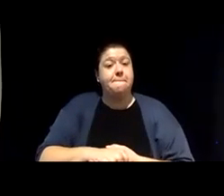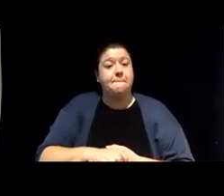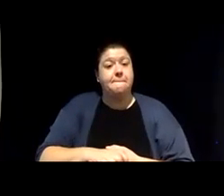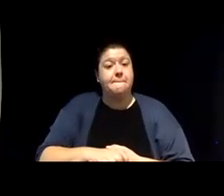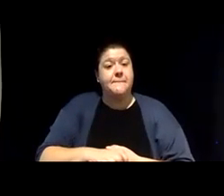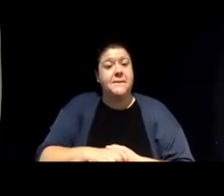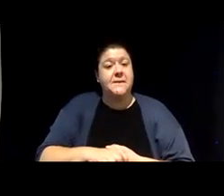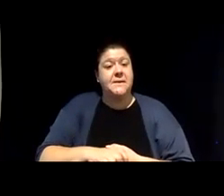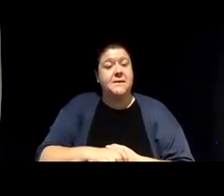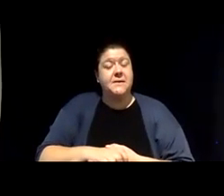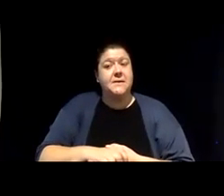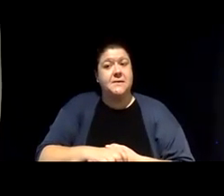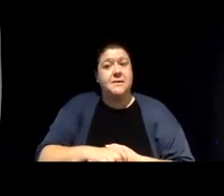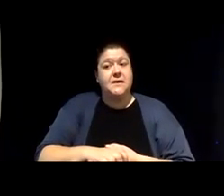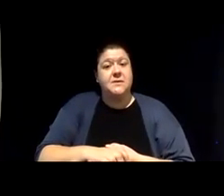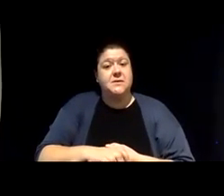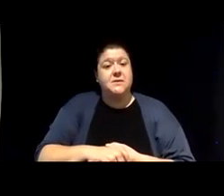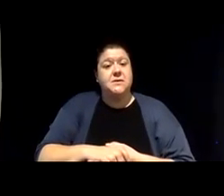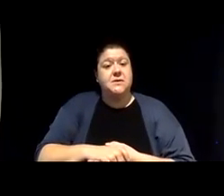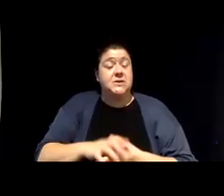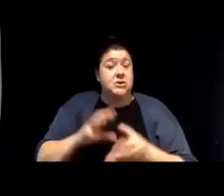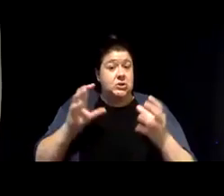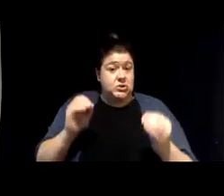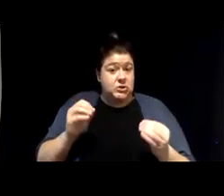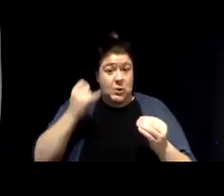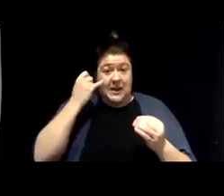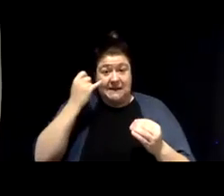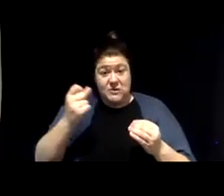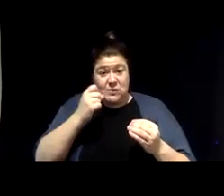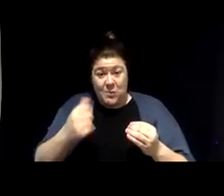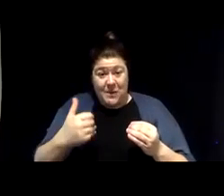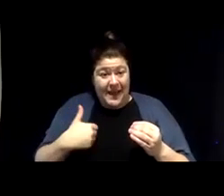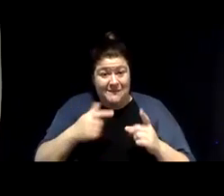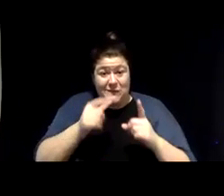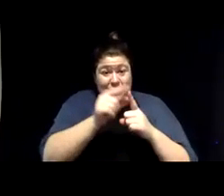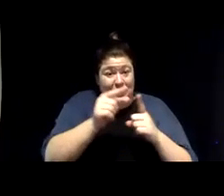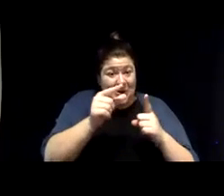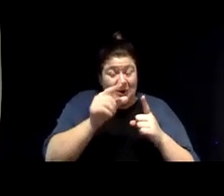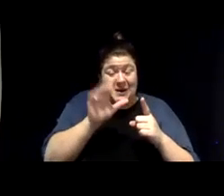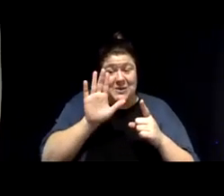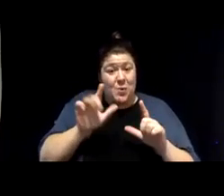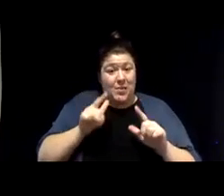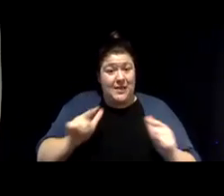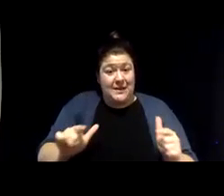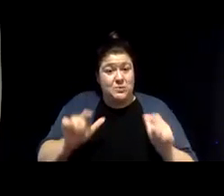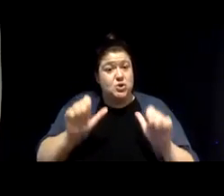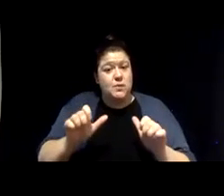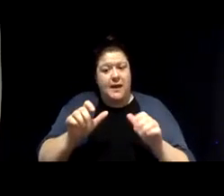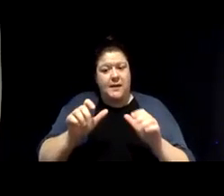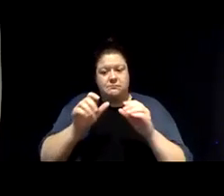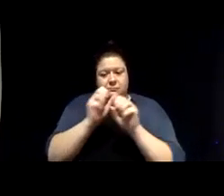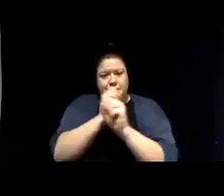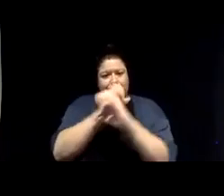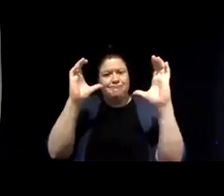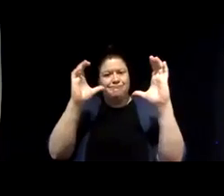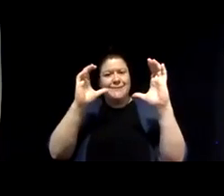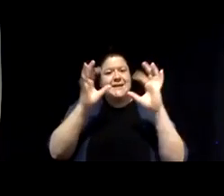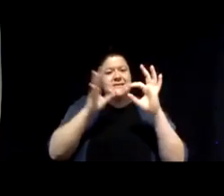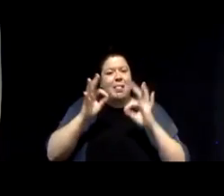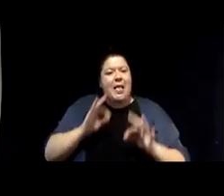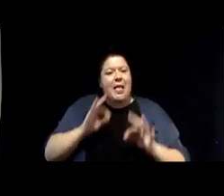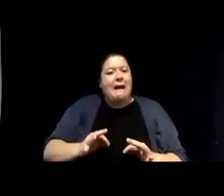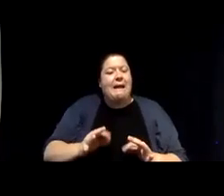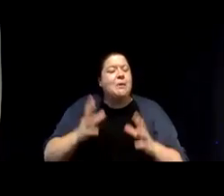second strategy that you can use. So if you don't have a term in your language, you can describe what it is you're talking about.